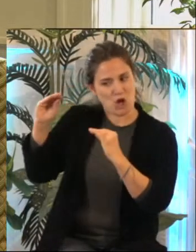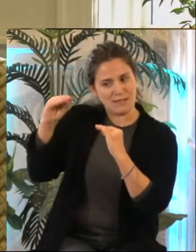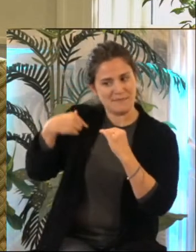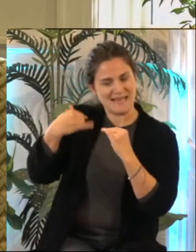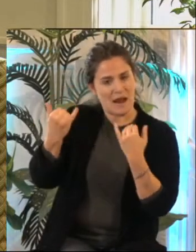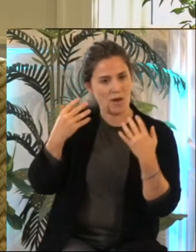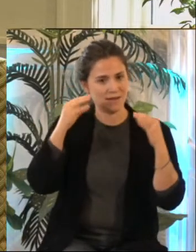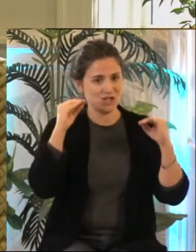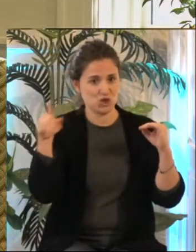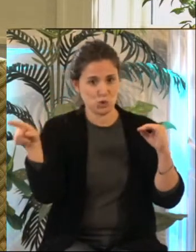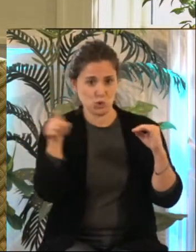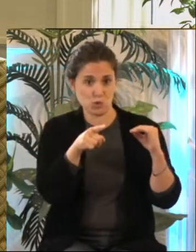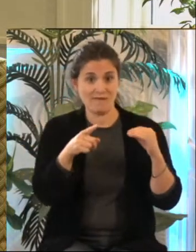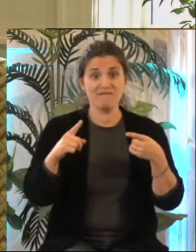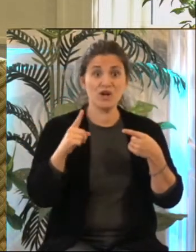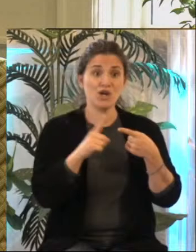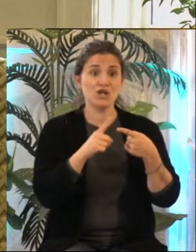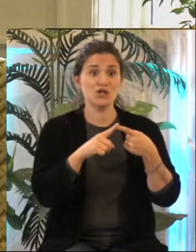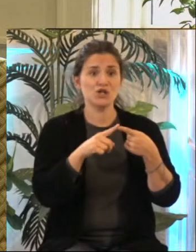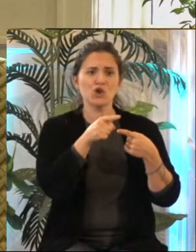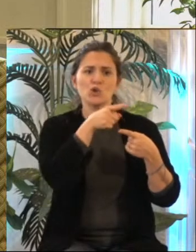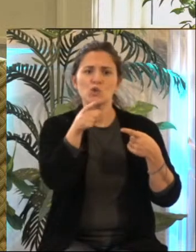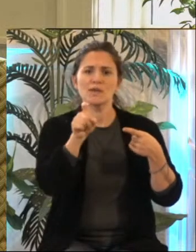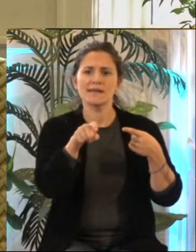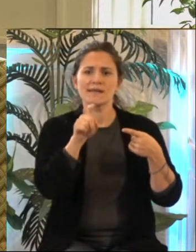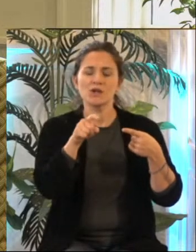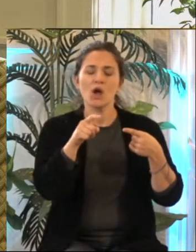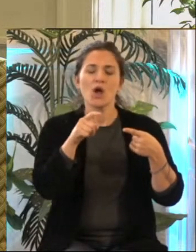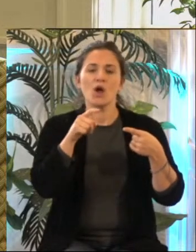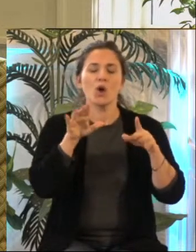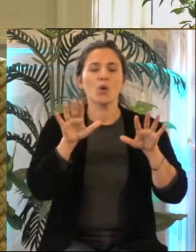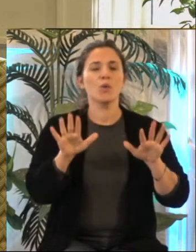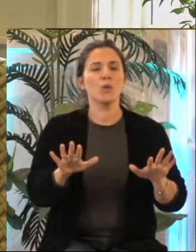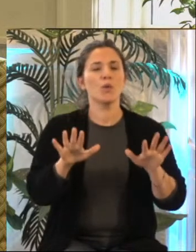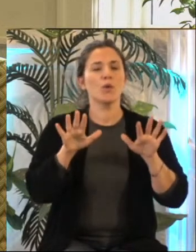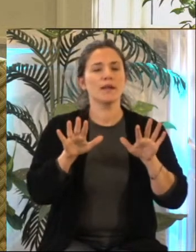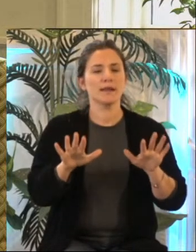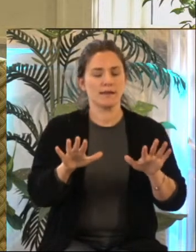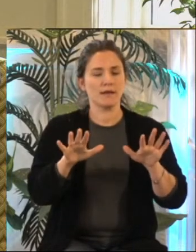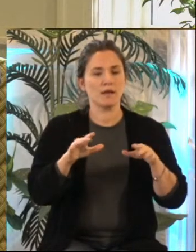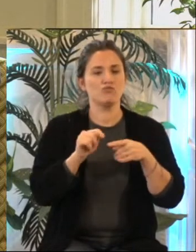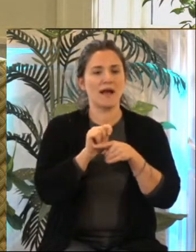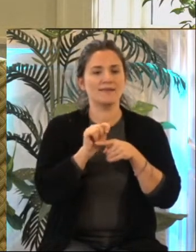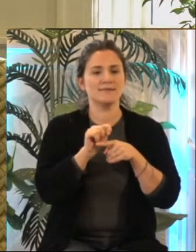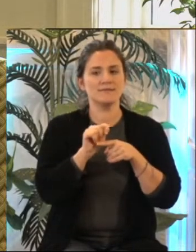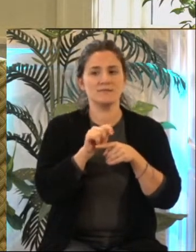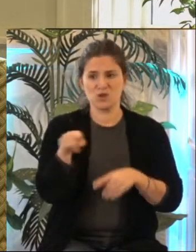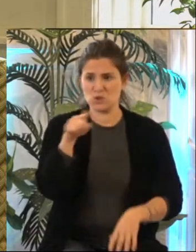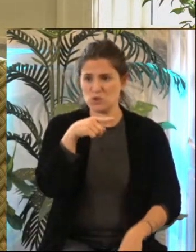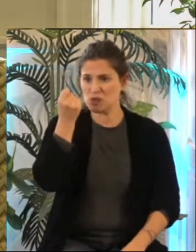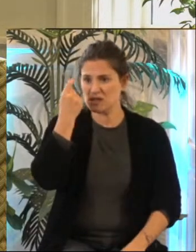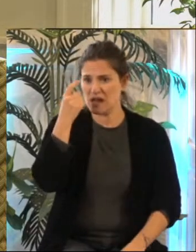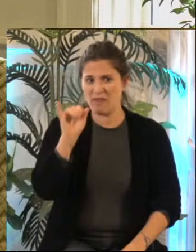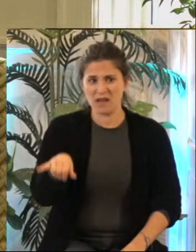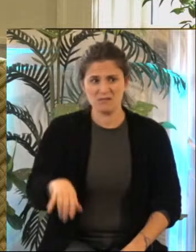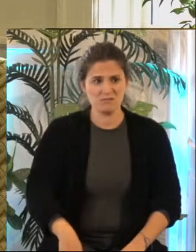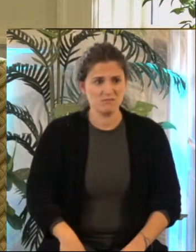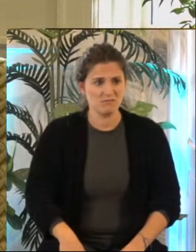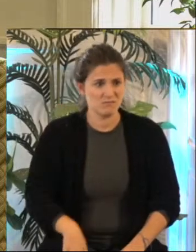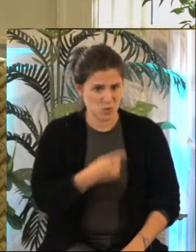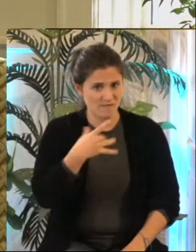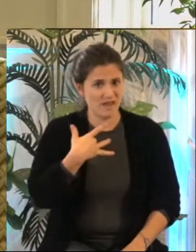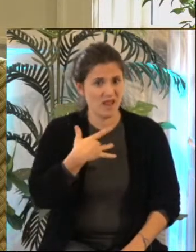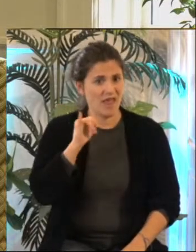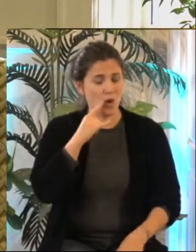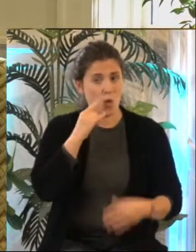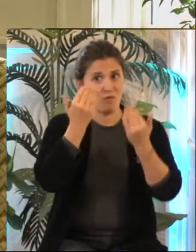help us cool down when we're too angry, too anxious, too overwhelmed. Has anyone else been feeling any of that recently? Yeah, okay, I'm not